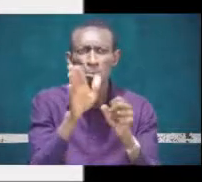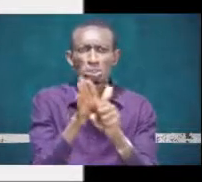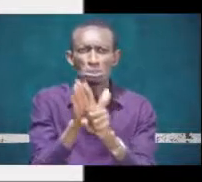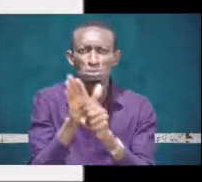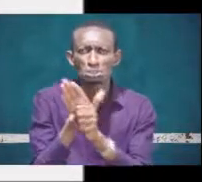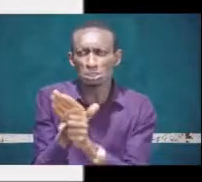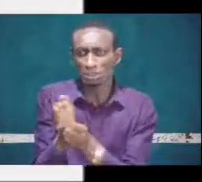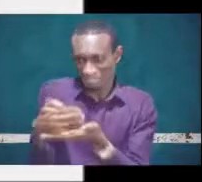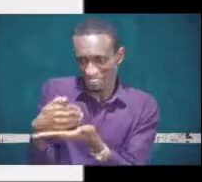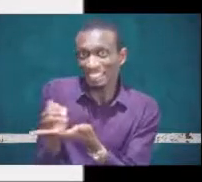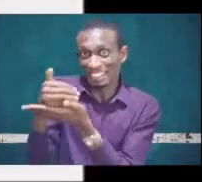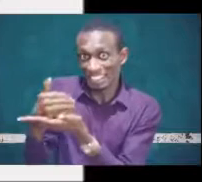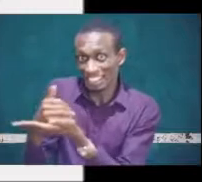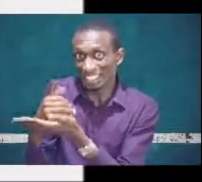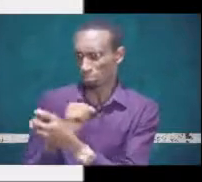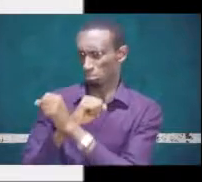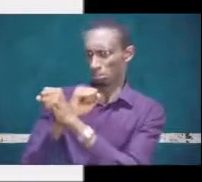Assume that the